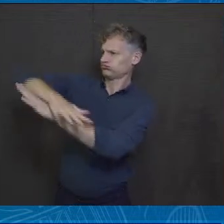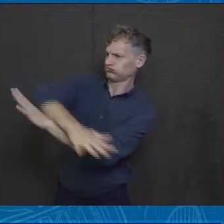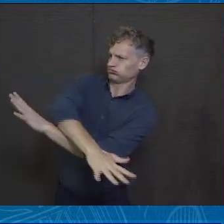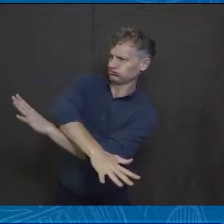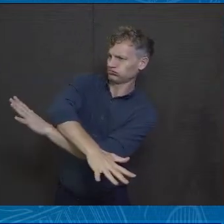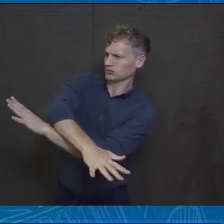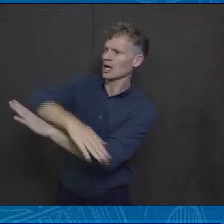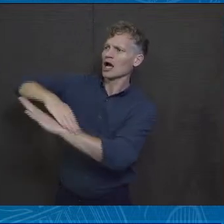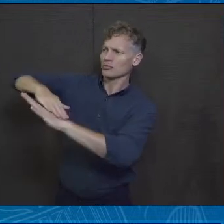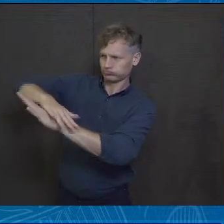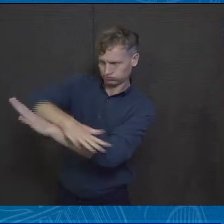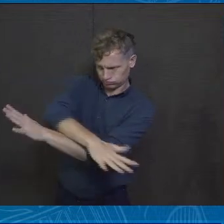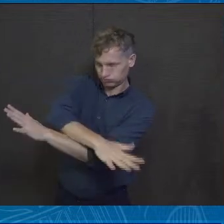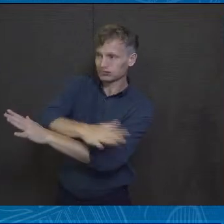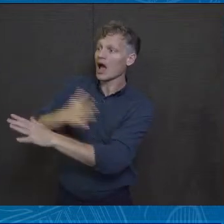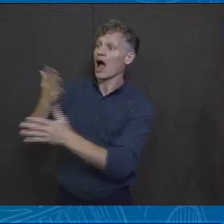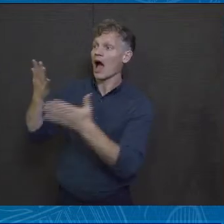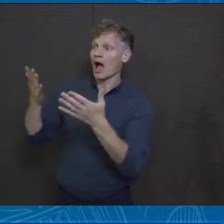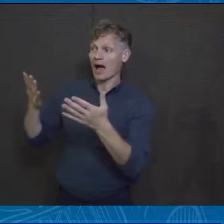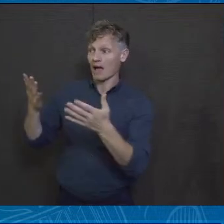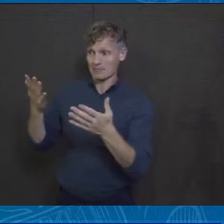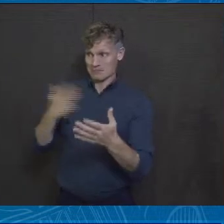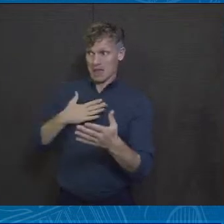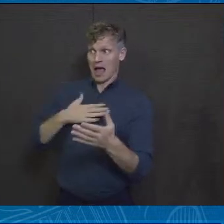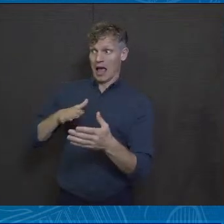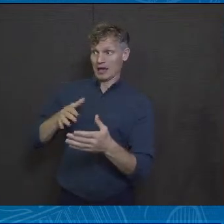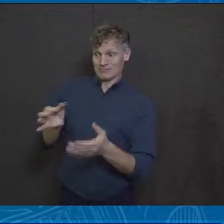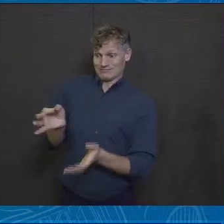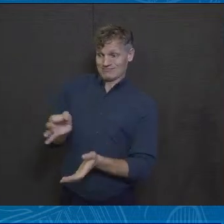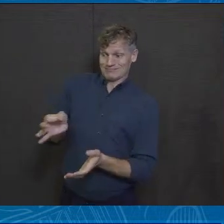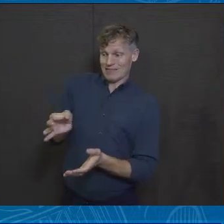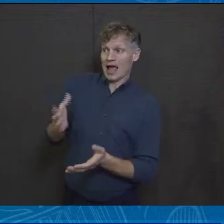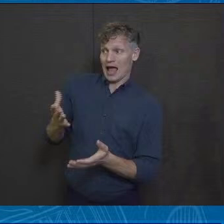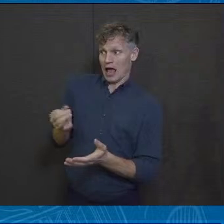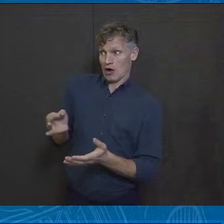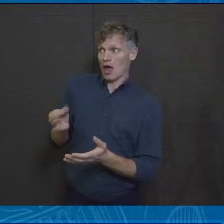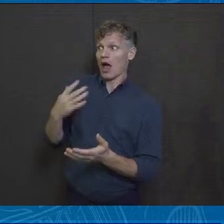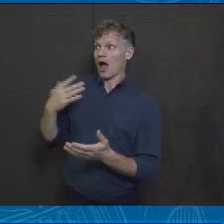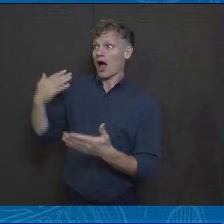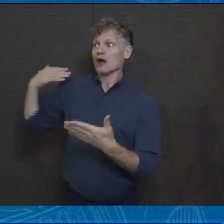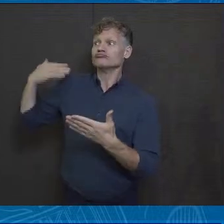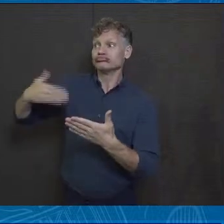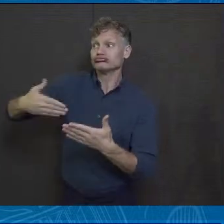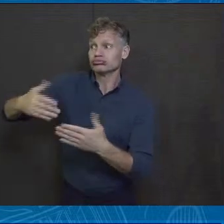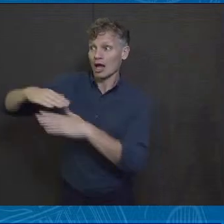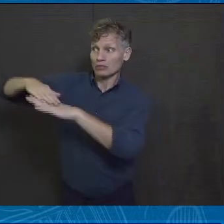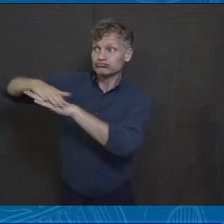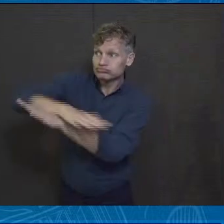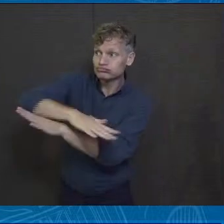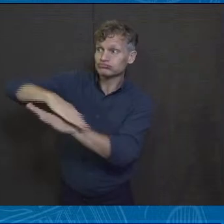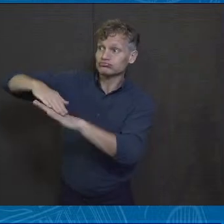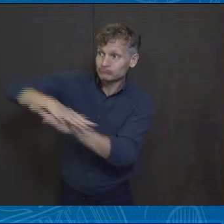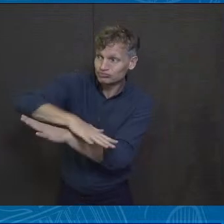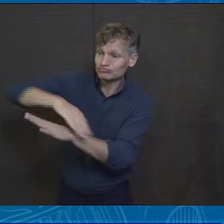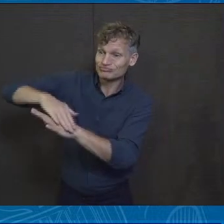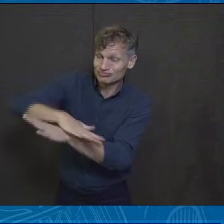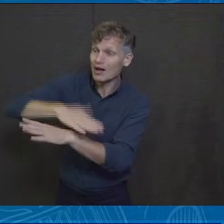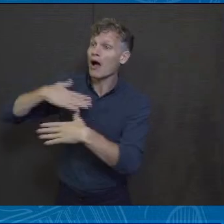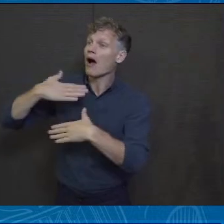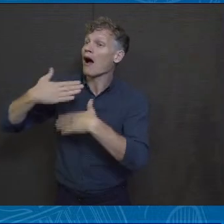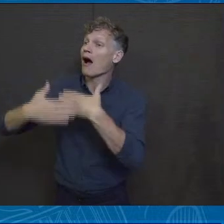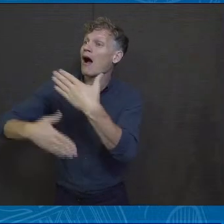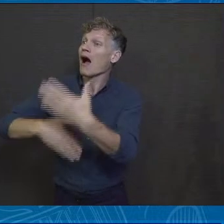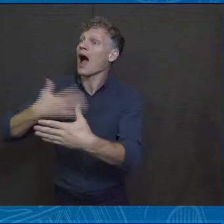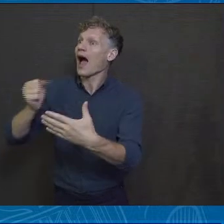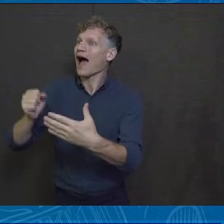that had occurred in my municipality areas has formed a community resilient to